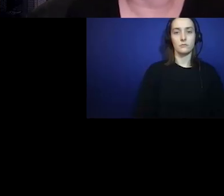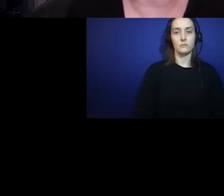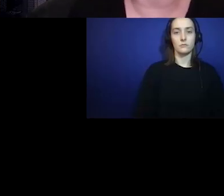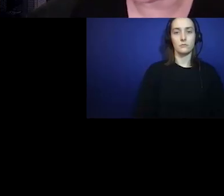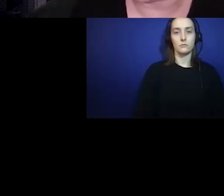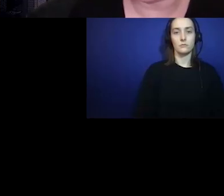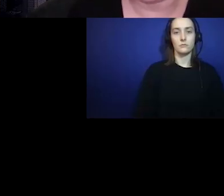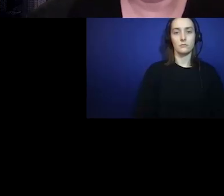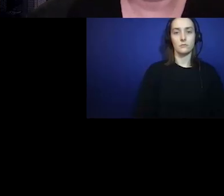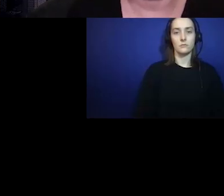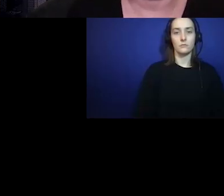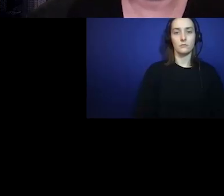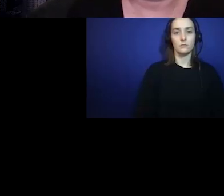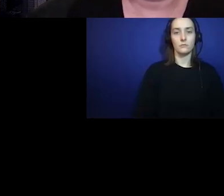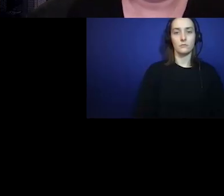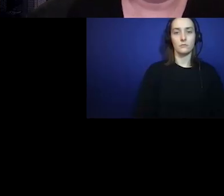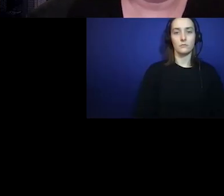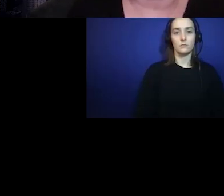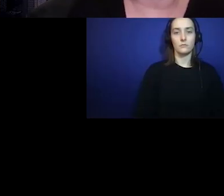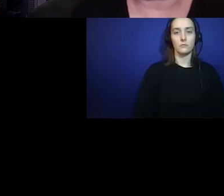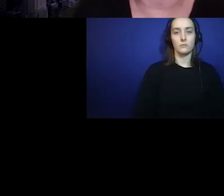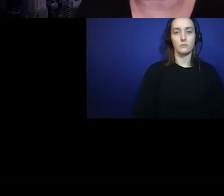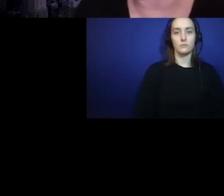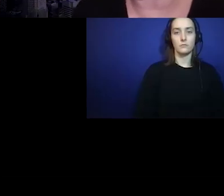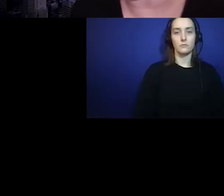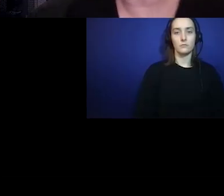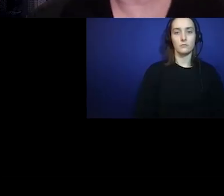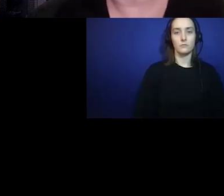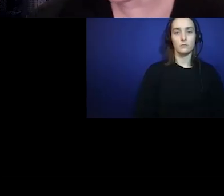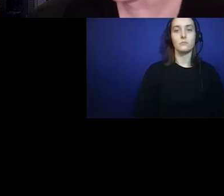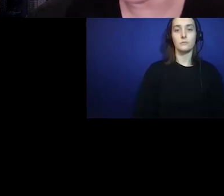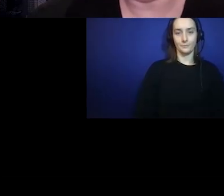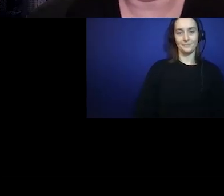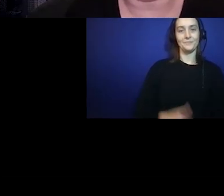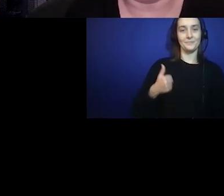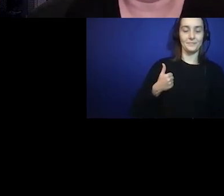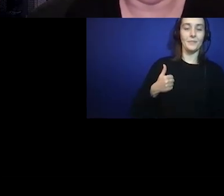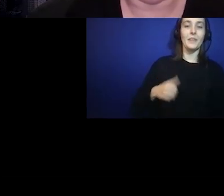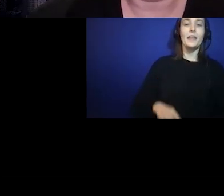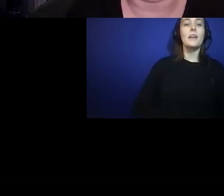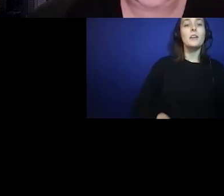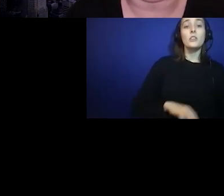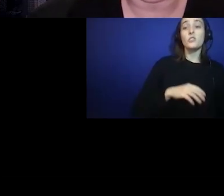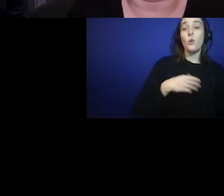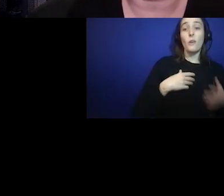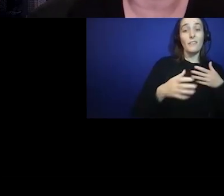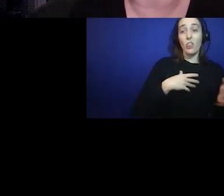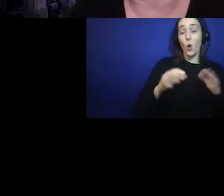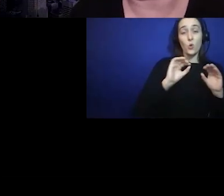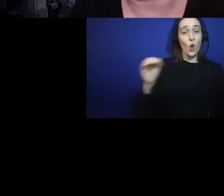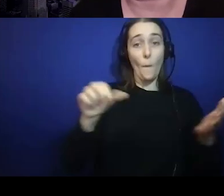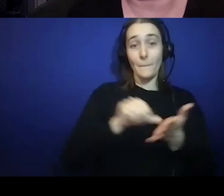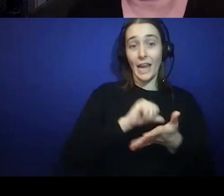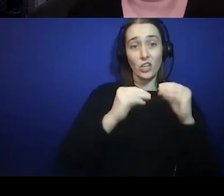part of the signal phrase. So you can see even when you don't have the page number, the overall style is